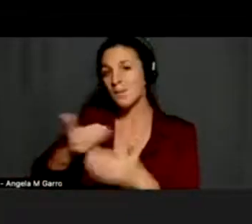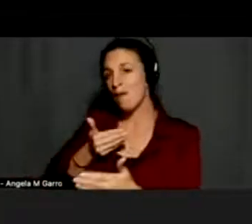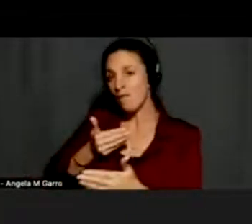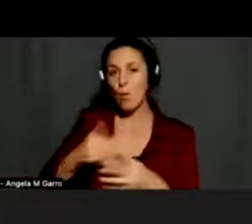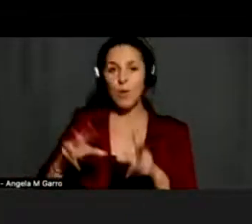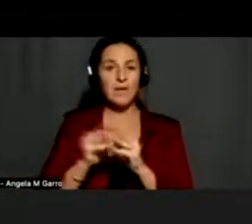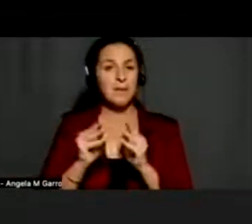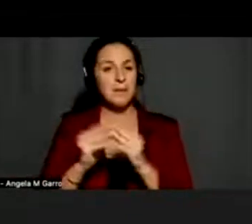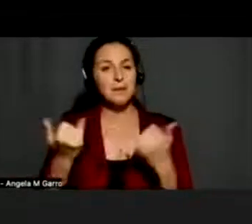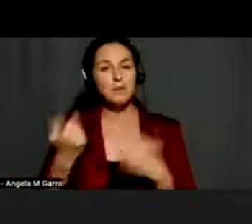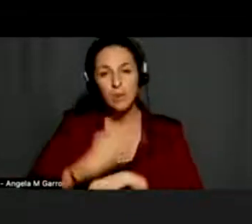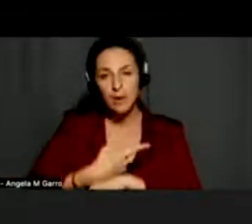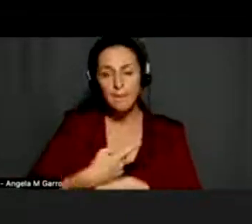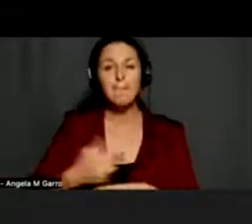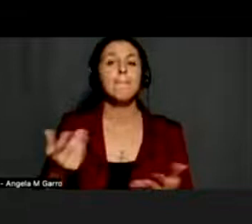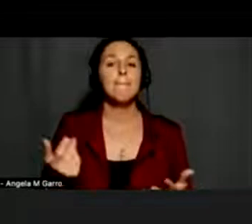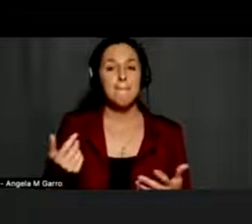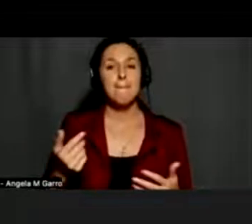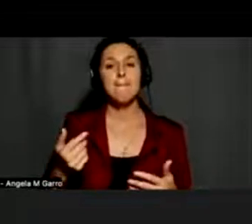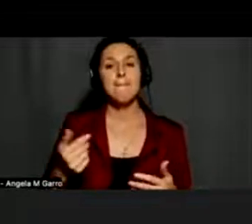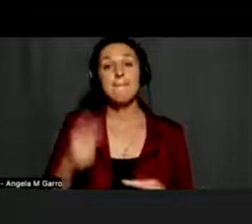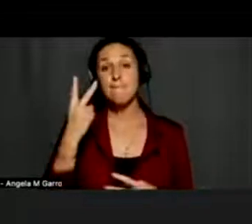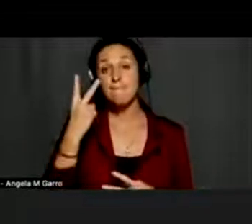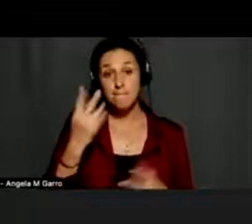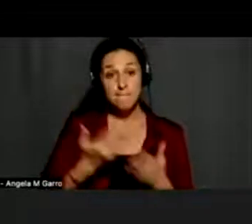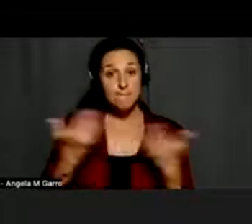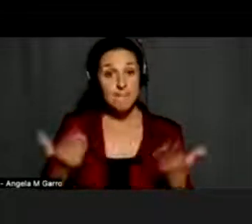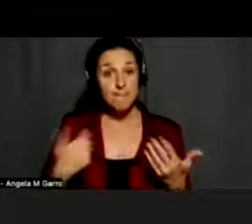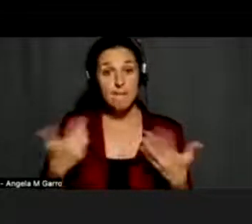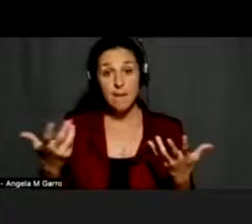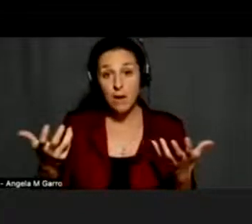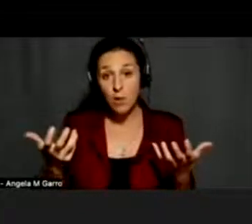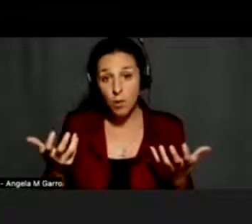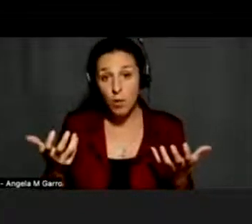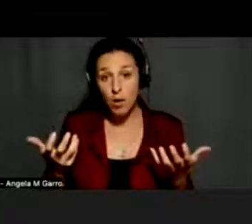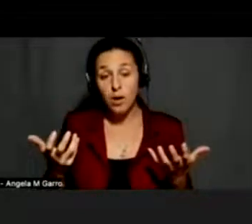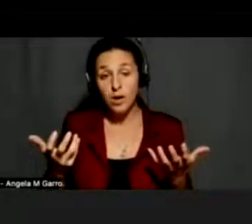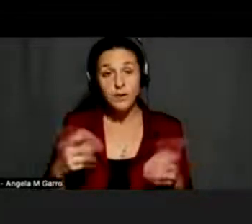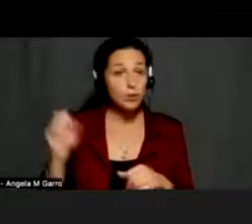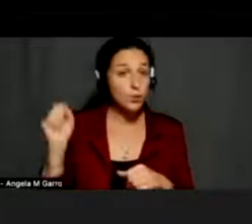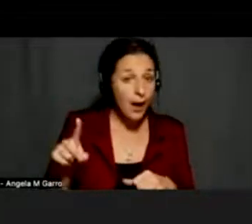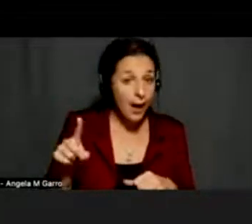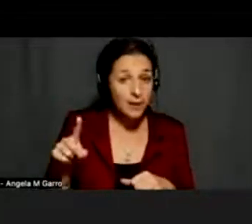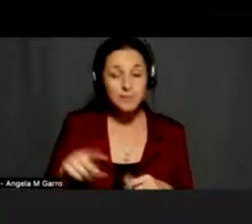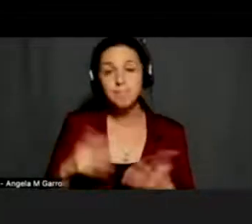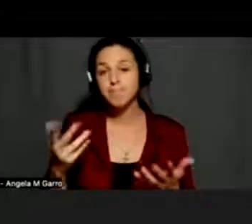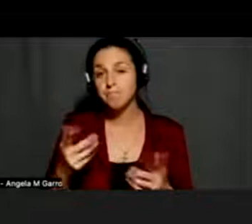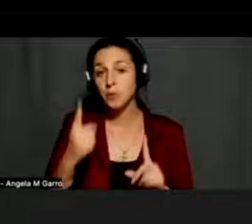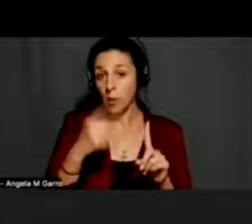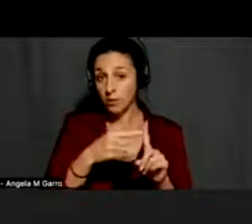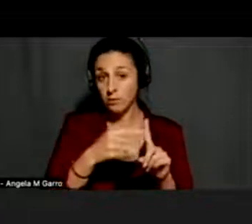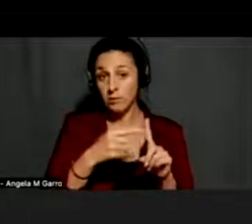today. And the two things that I wanted to ask about are, one, I noticed that